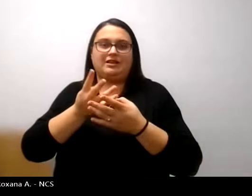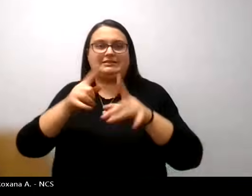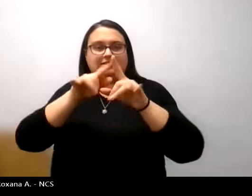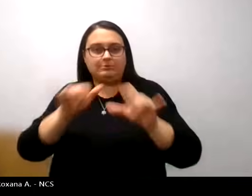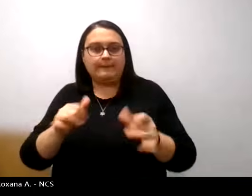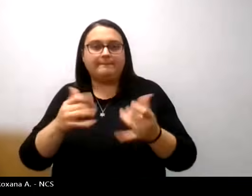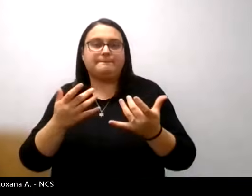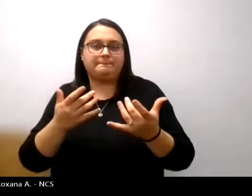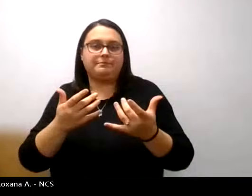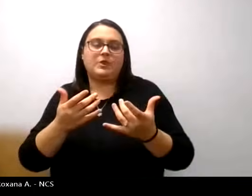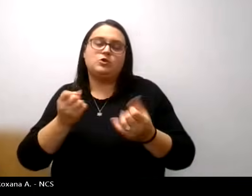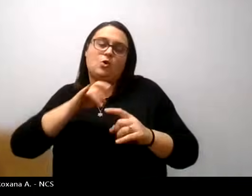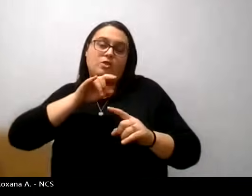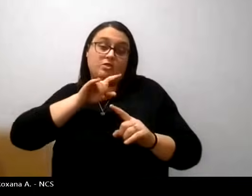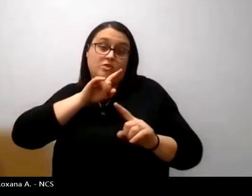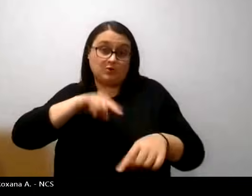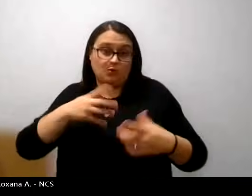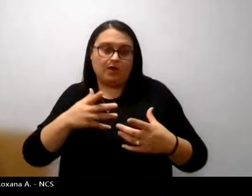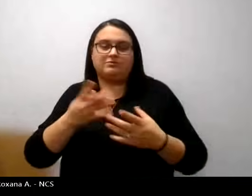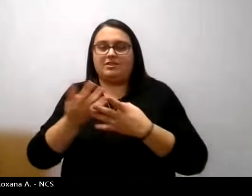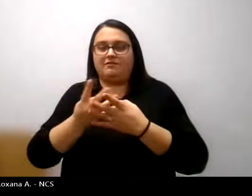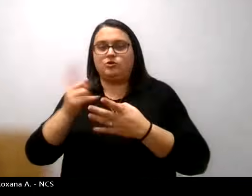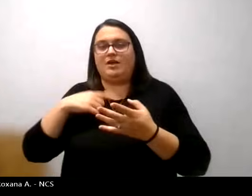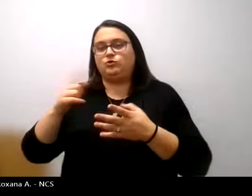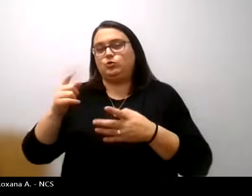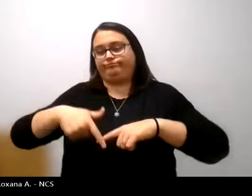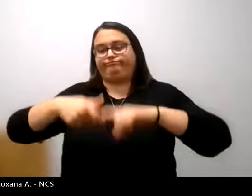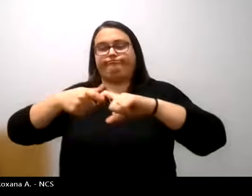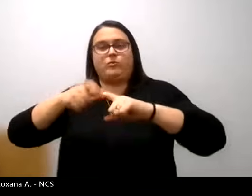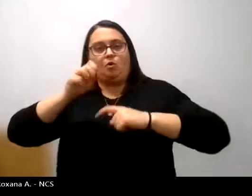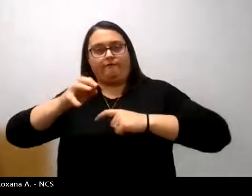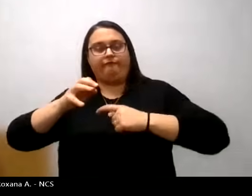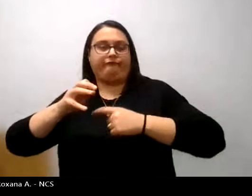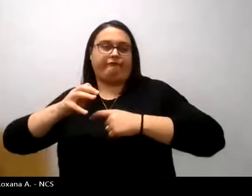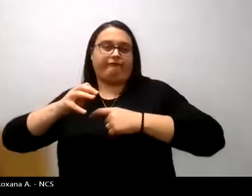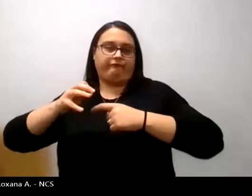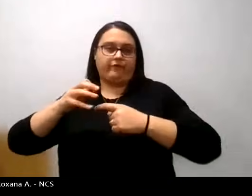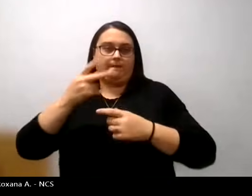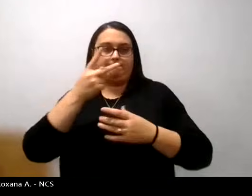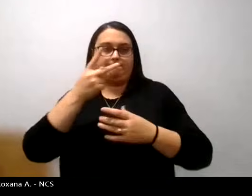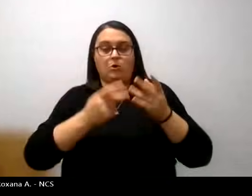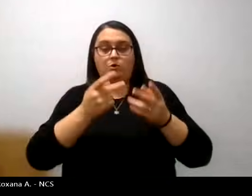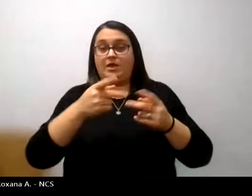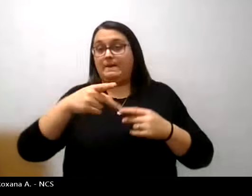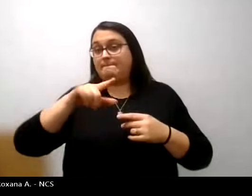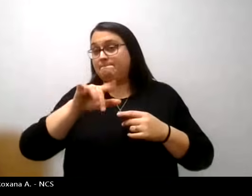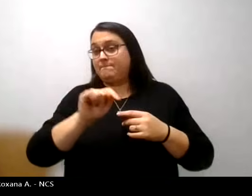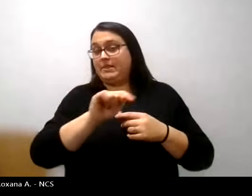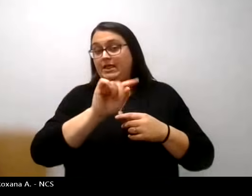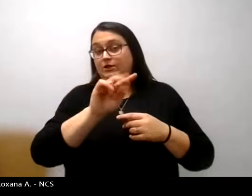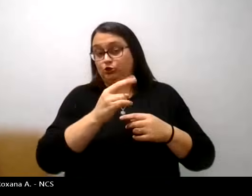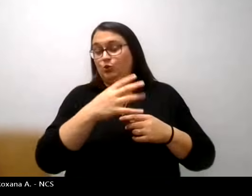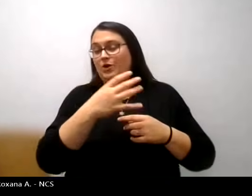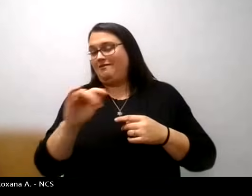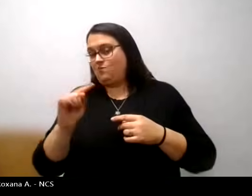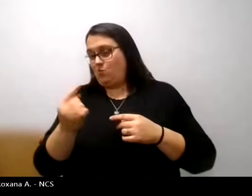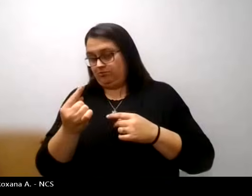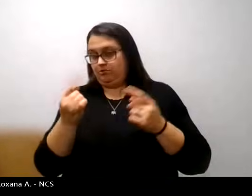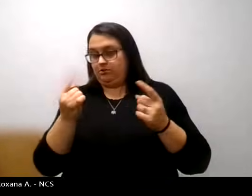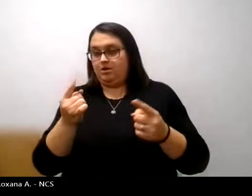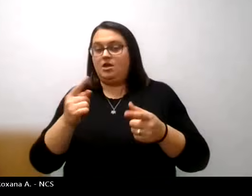that resulted in us having to take the filters offline against both plant 2 and then also plant 1, and then have to